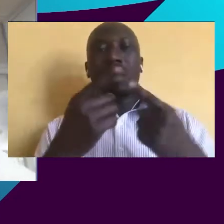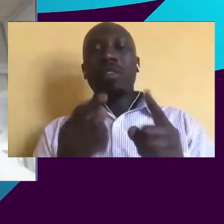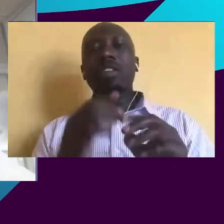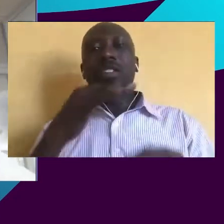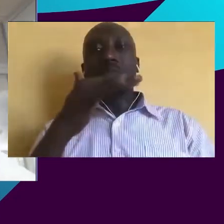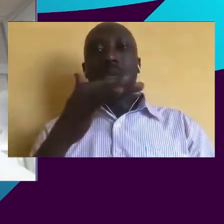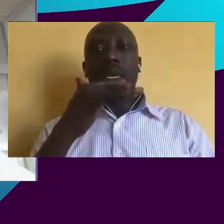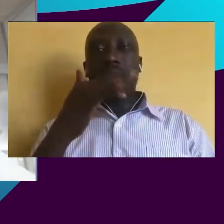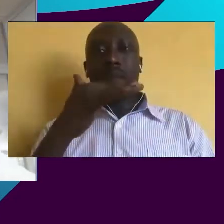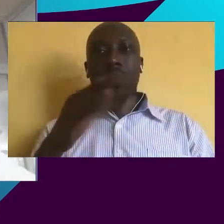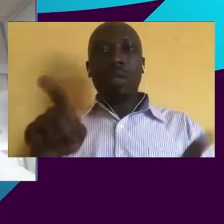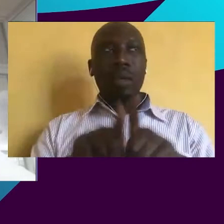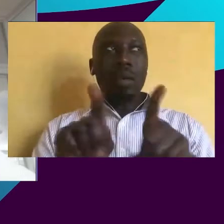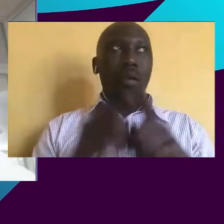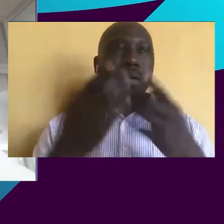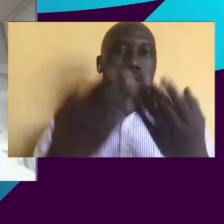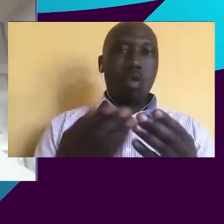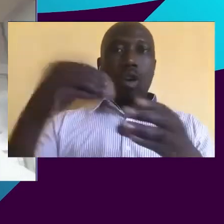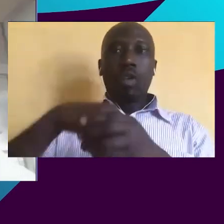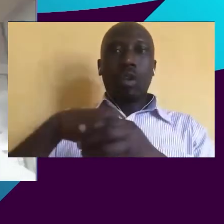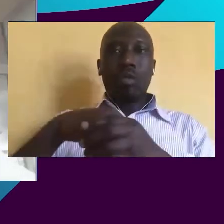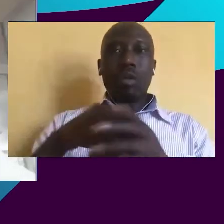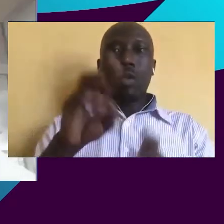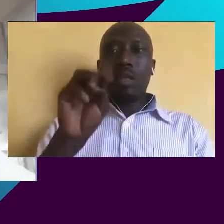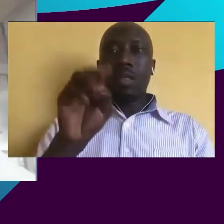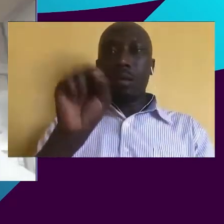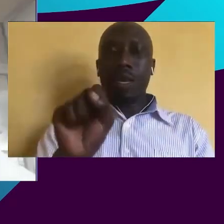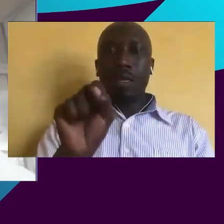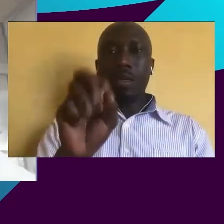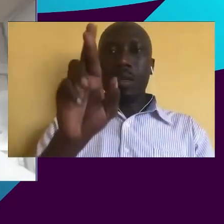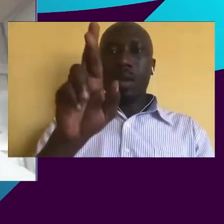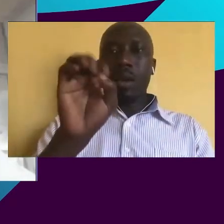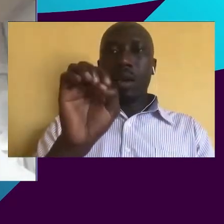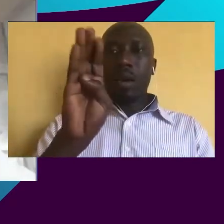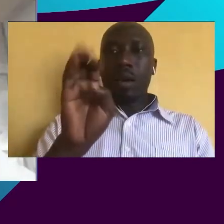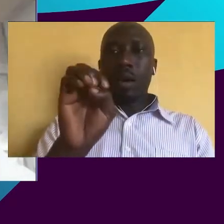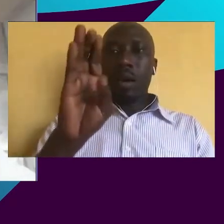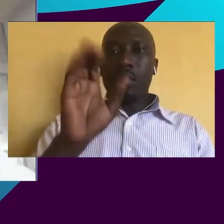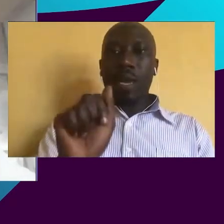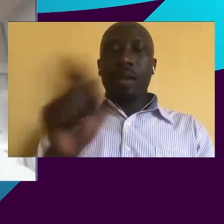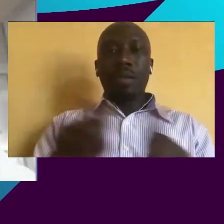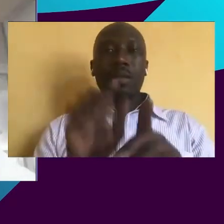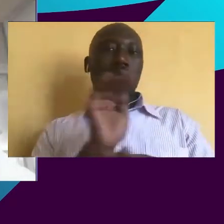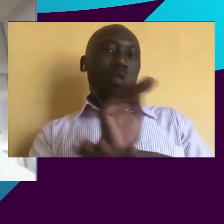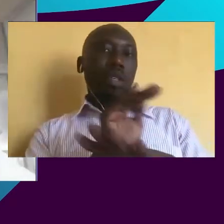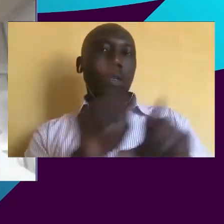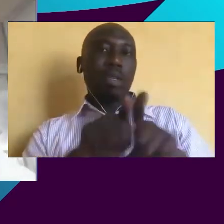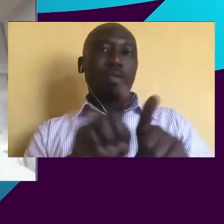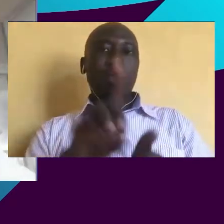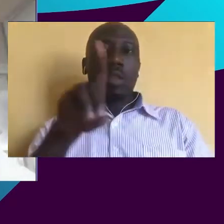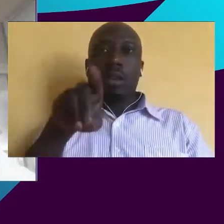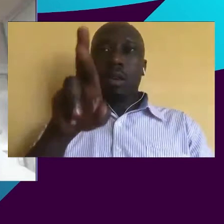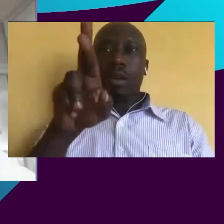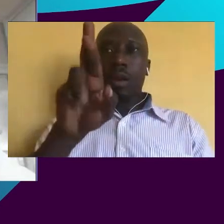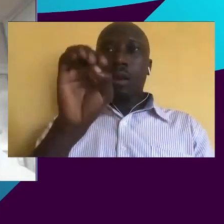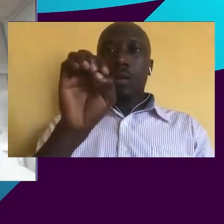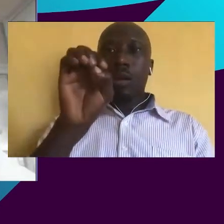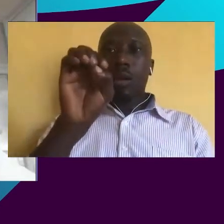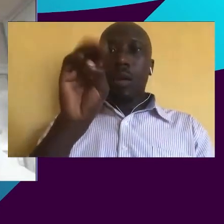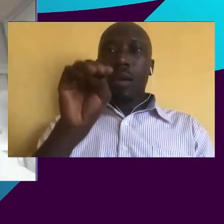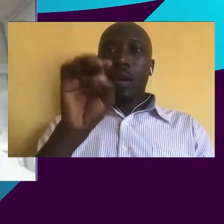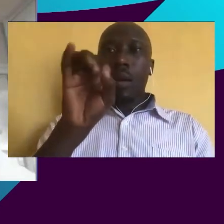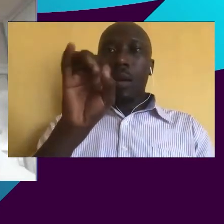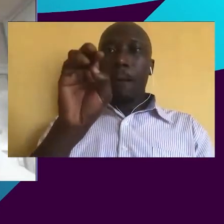We are joined by Miss Rebecca Welch, who is a consultant for the Premier League Charitable Fund. We also